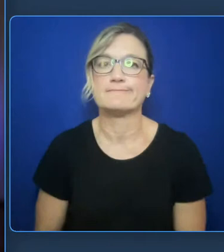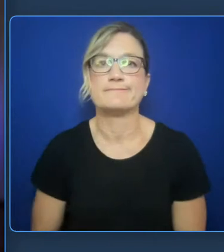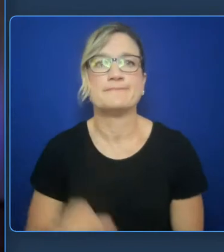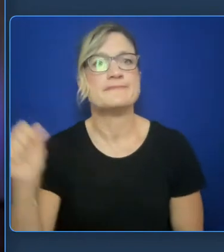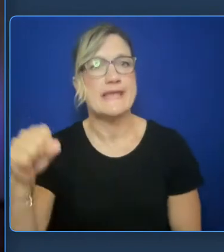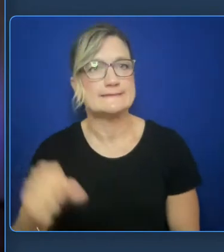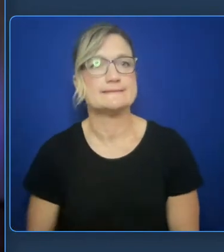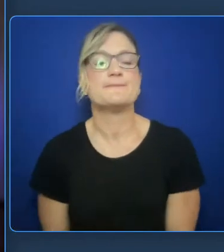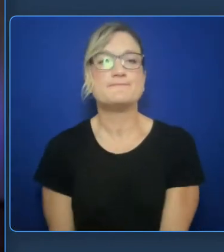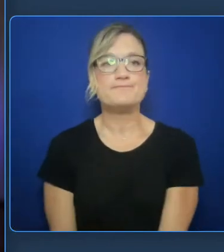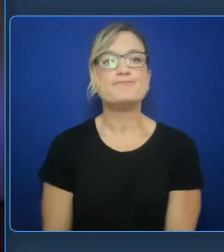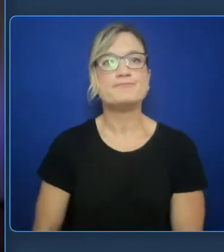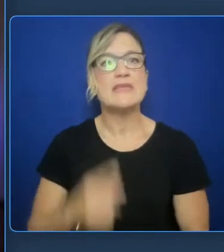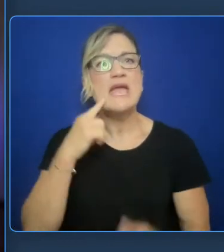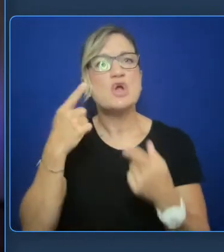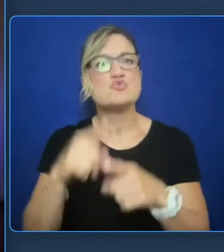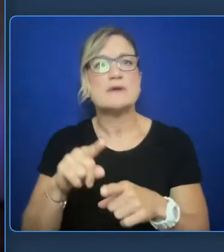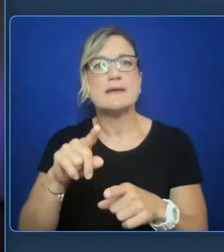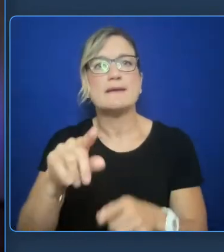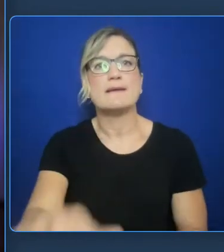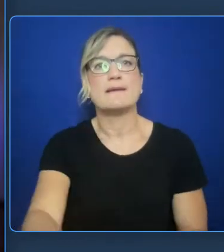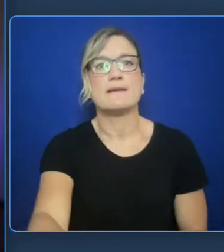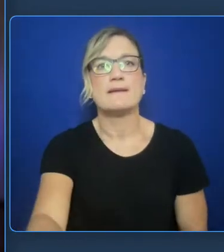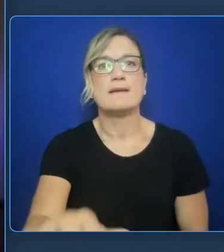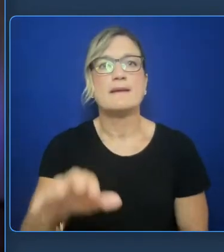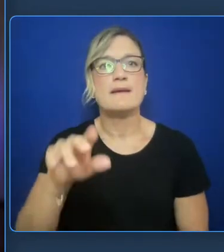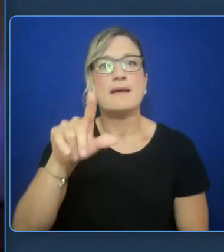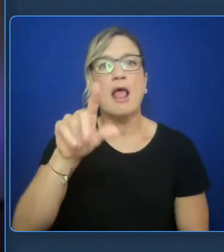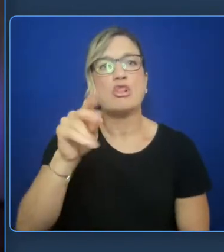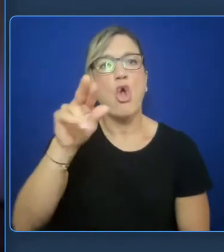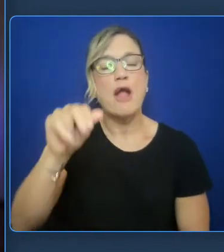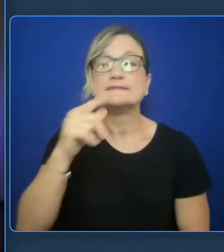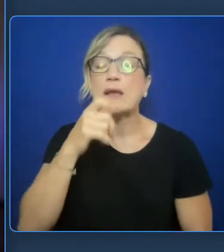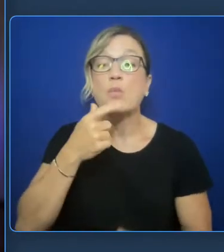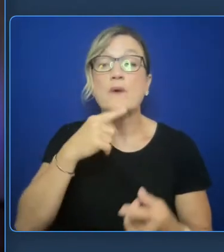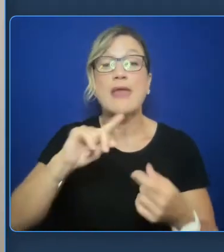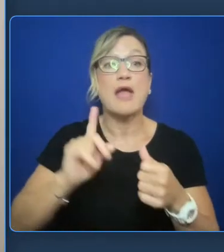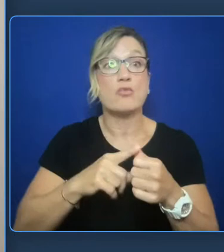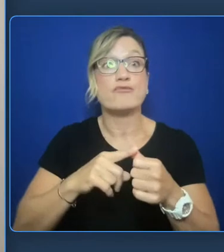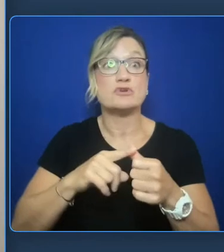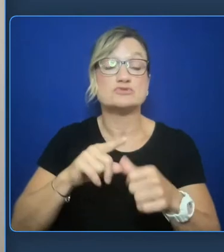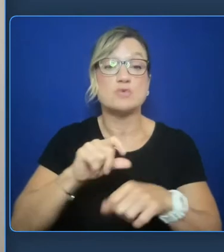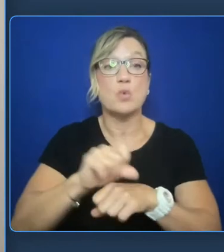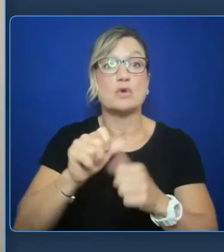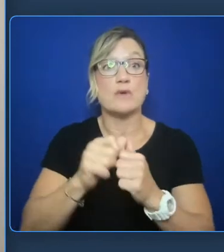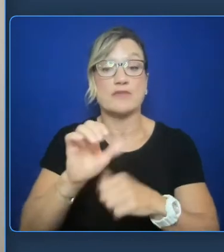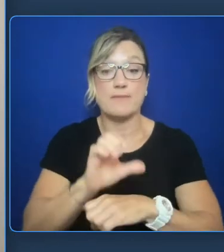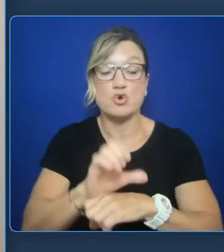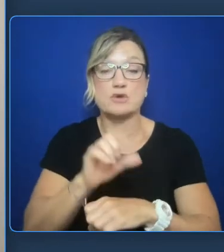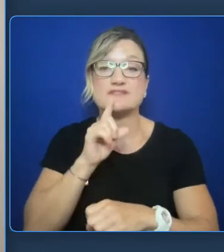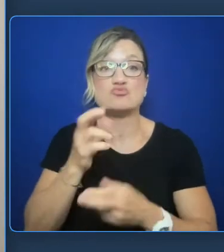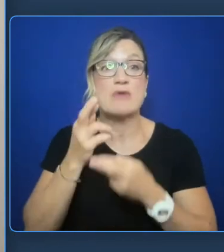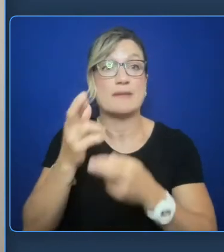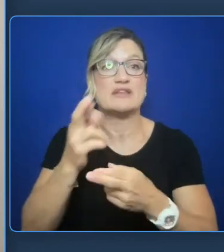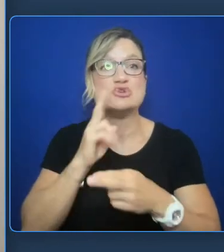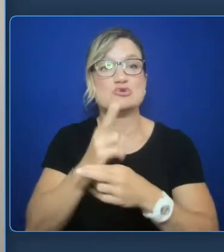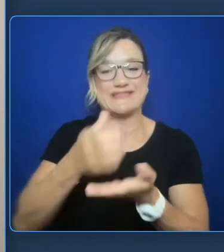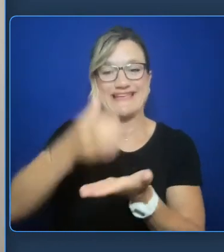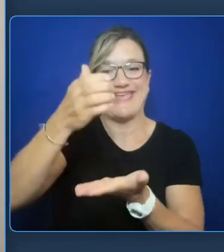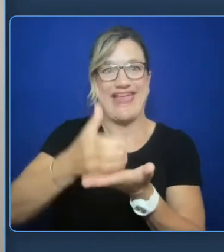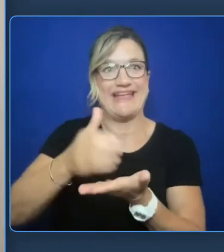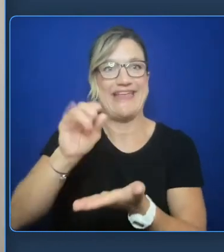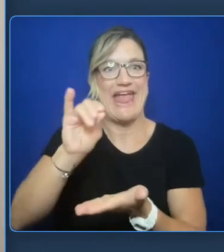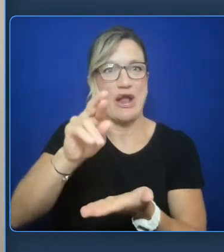Yes. I know when I was originally working with computers, that was one of the recommendations, was to use canned air, and